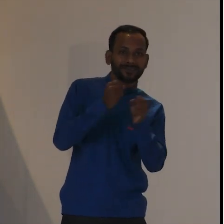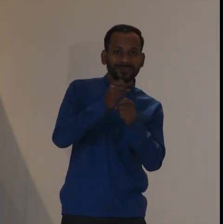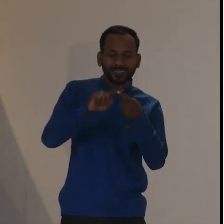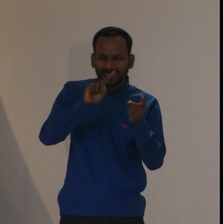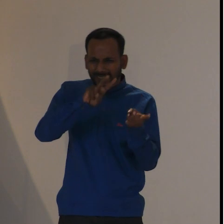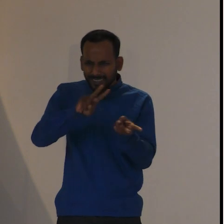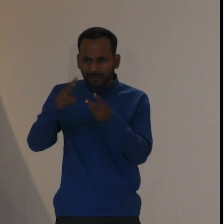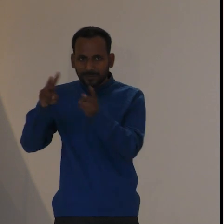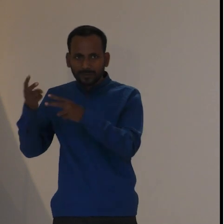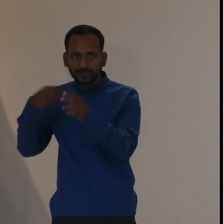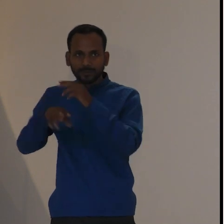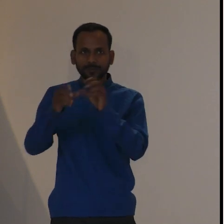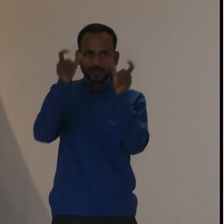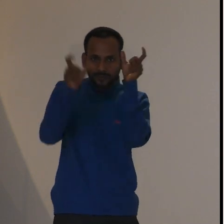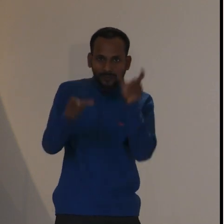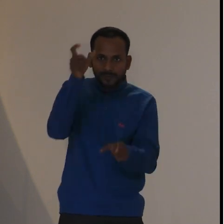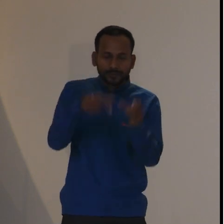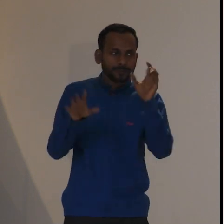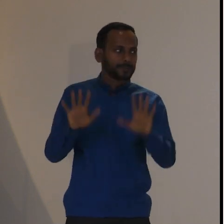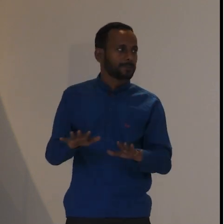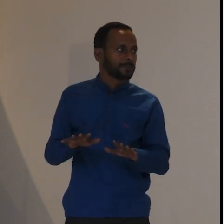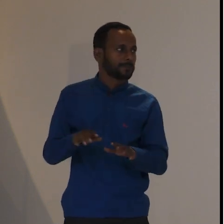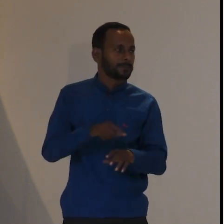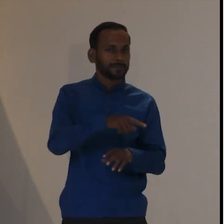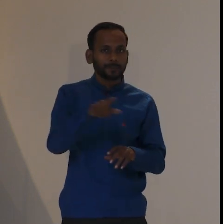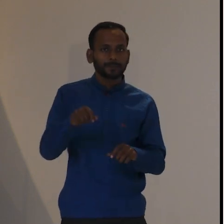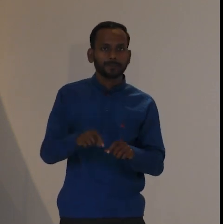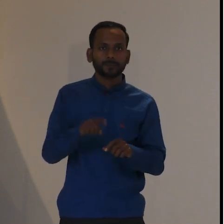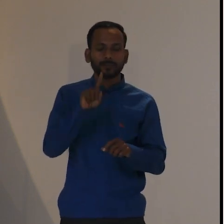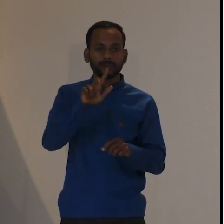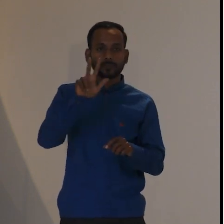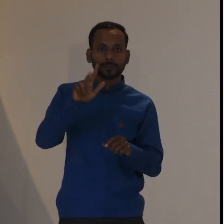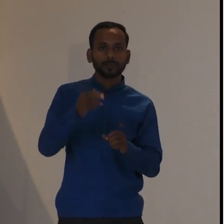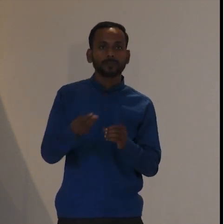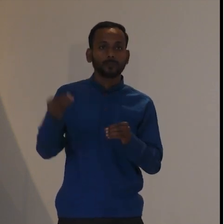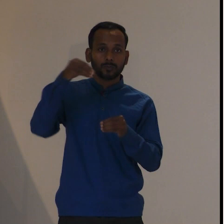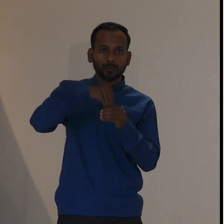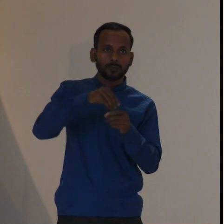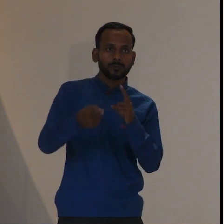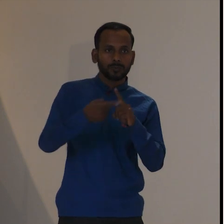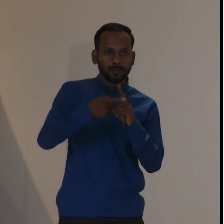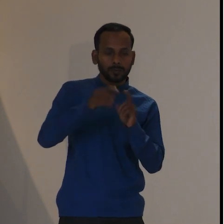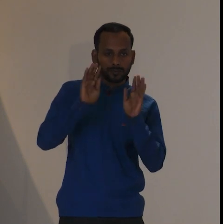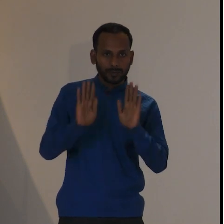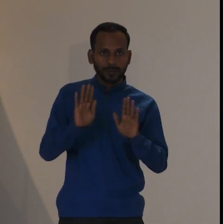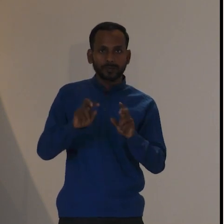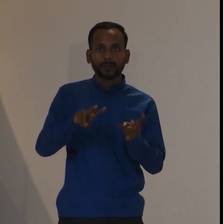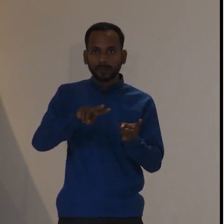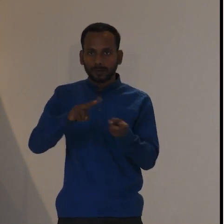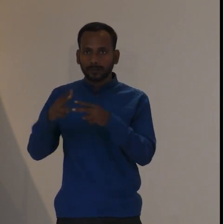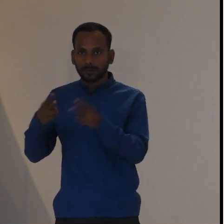object, and then we would do this for 18 more objects, and then we would capture another angle.